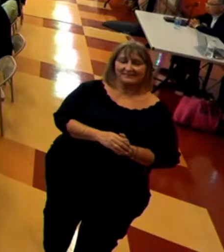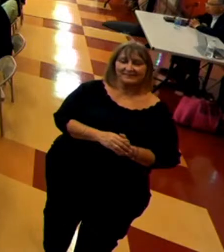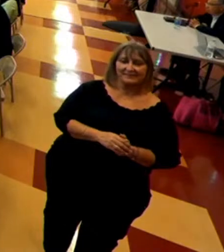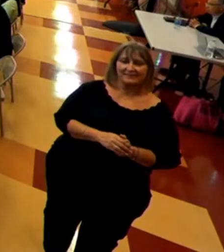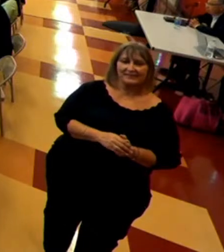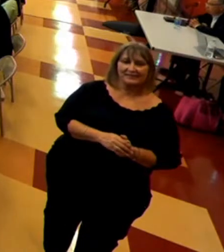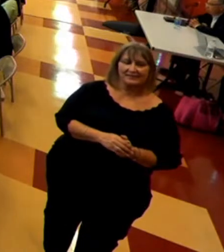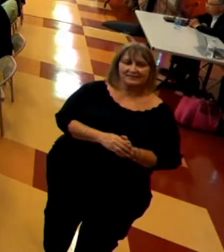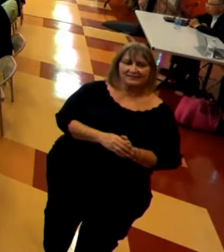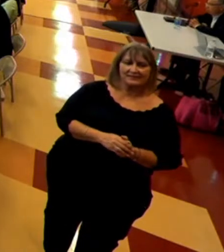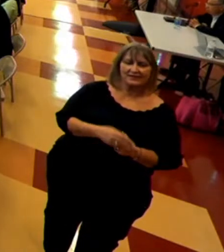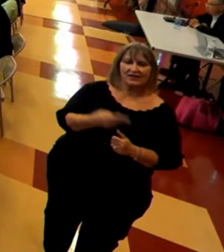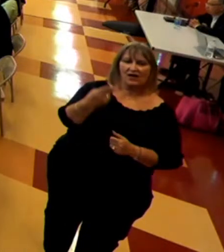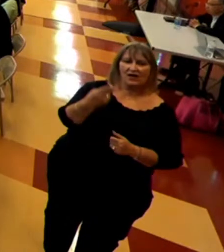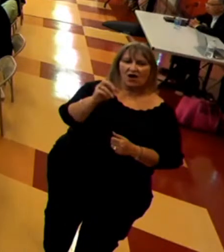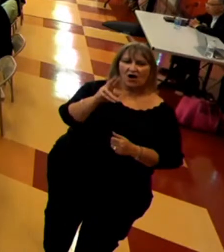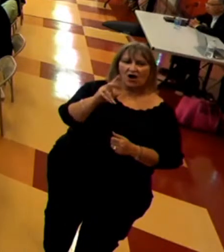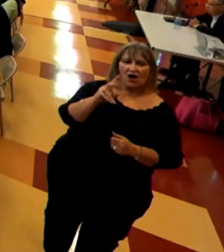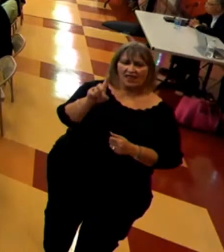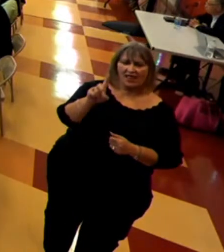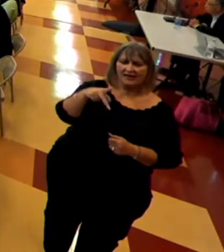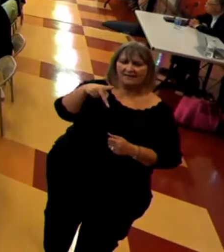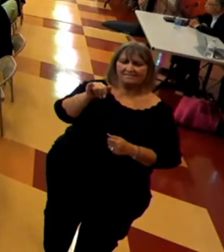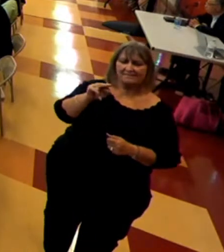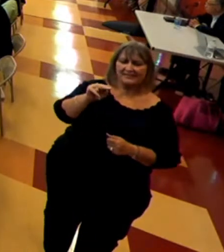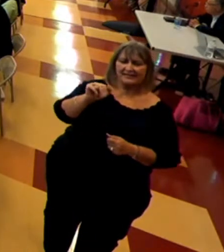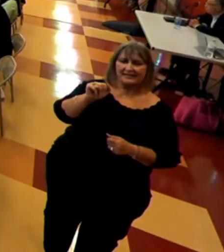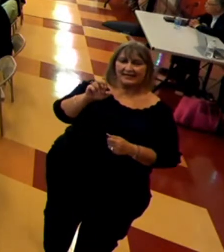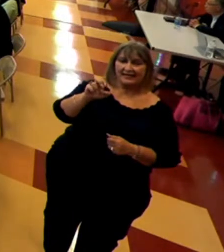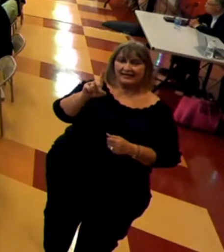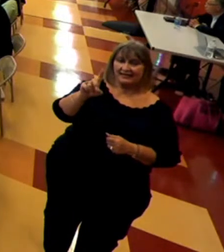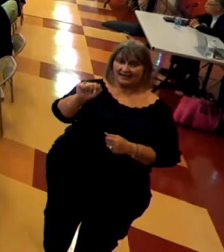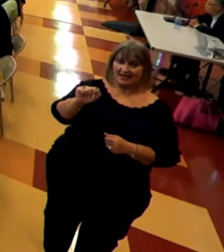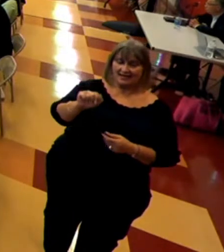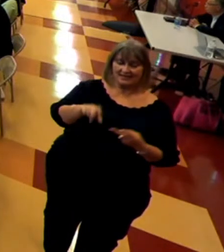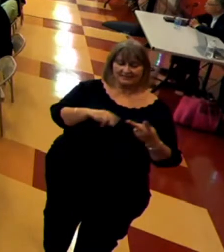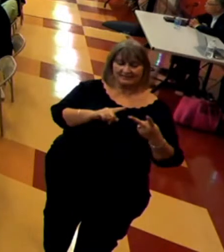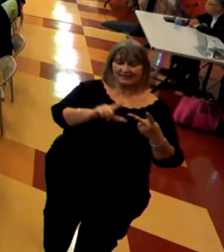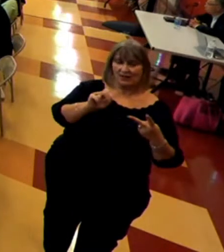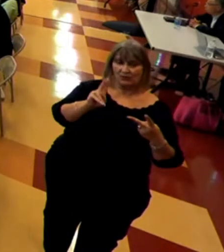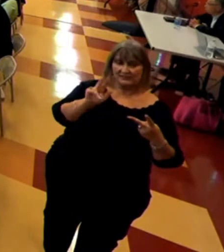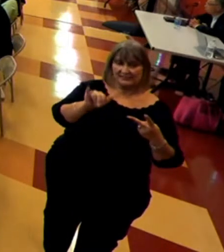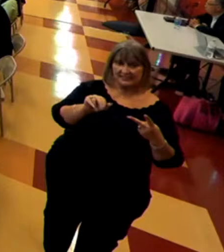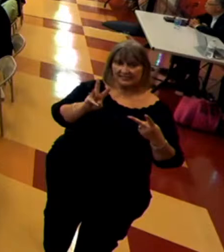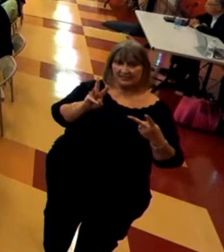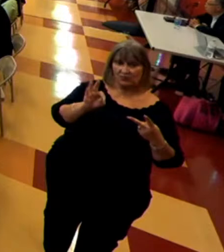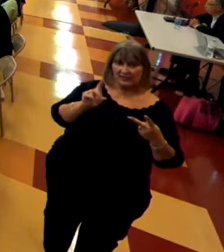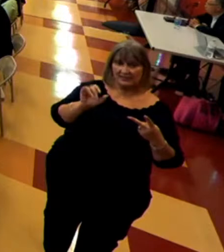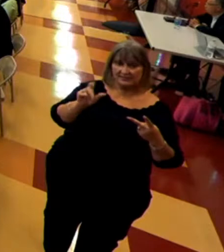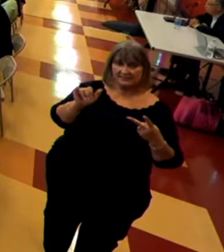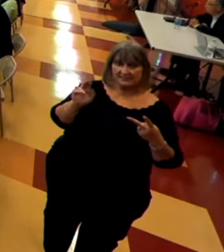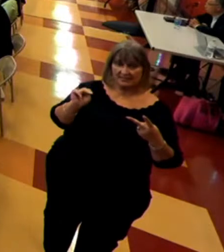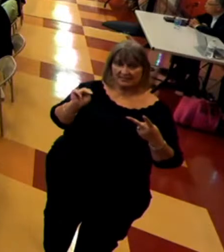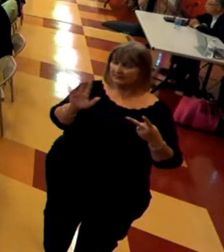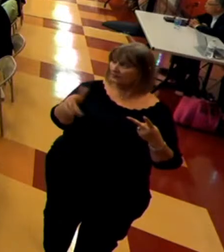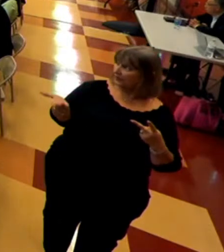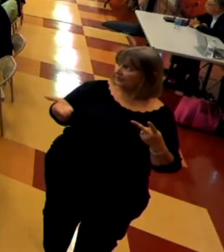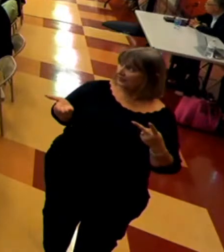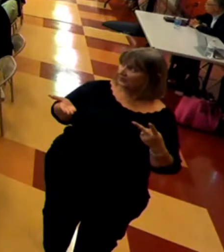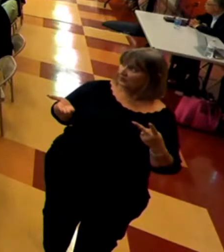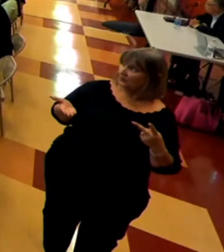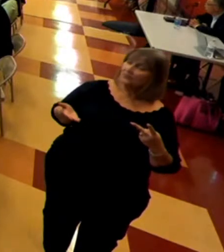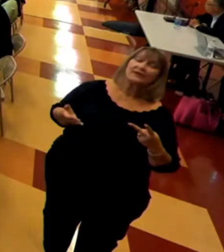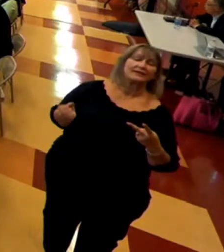Herlin Pineda. There we go. Lucy Wilson. Lucy Wilson, are you here?